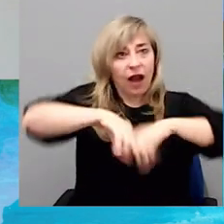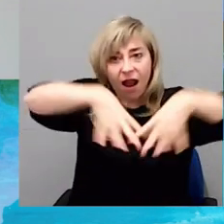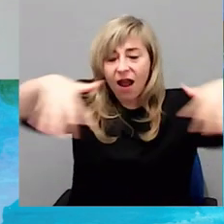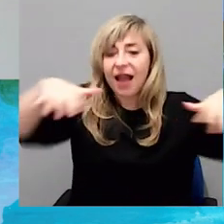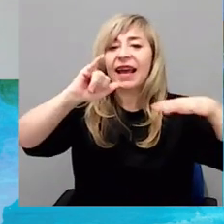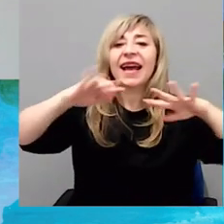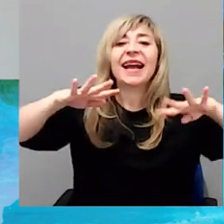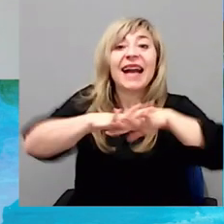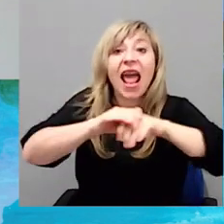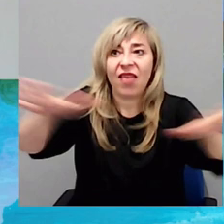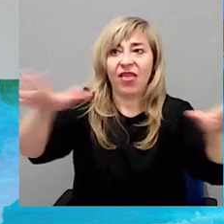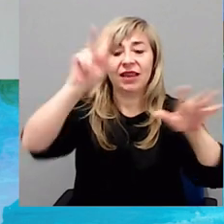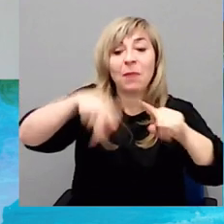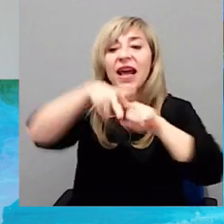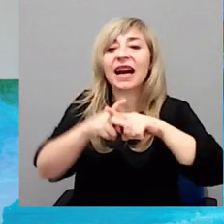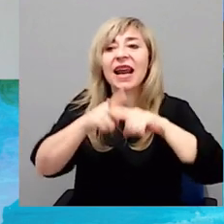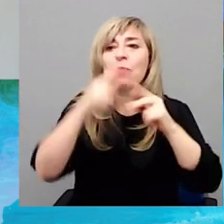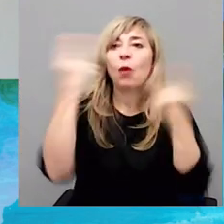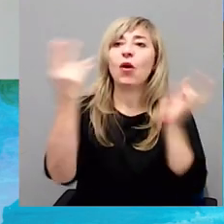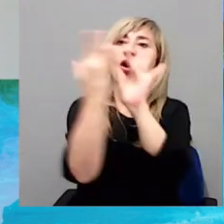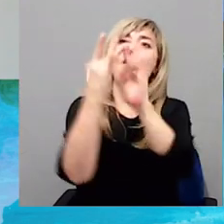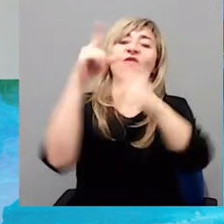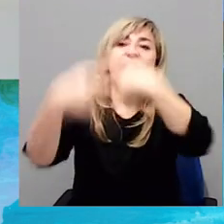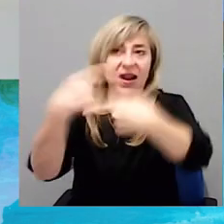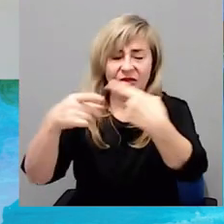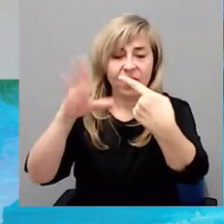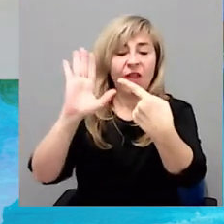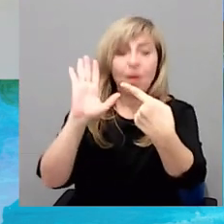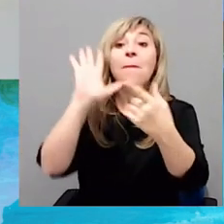to have resources to do workshops with families,